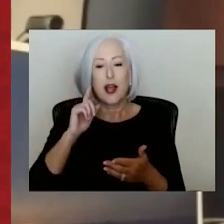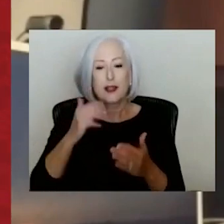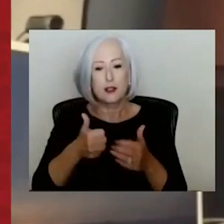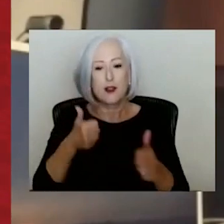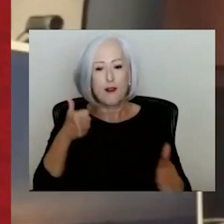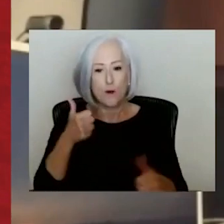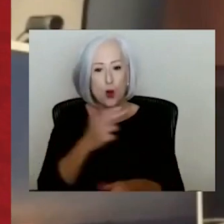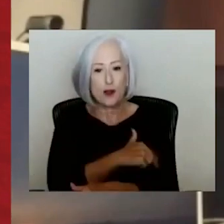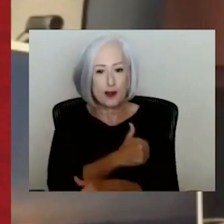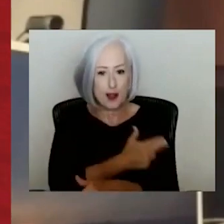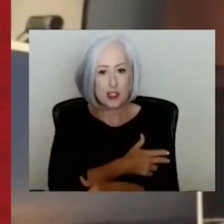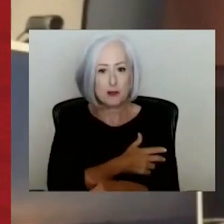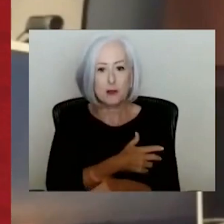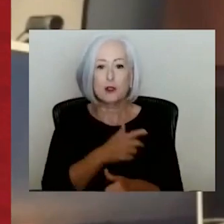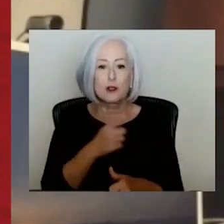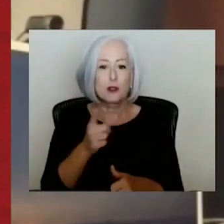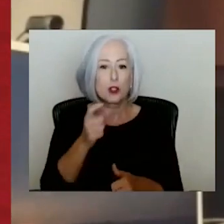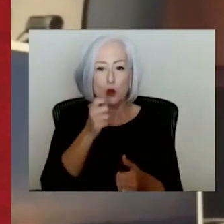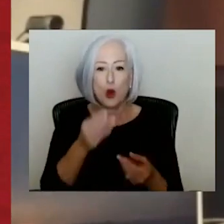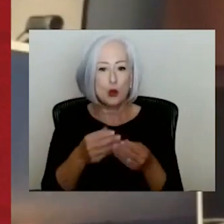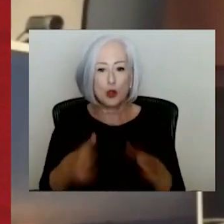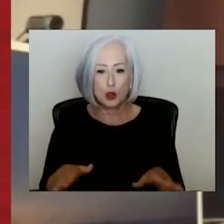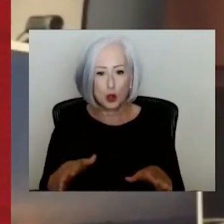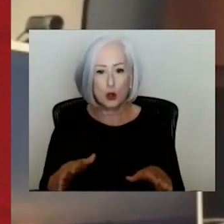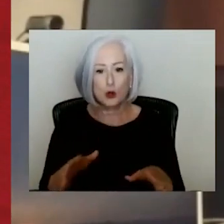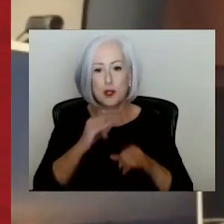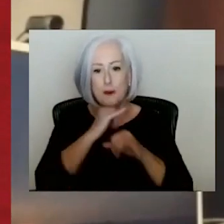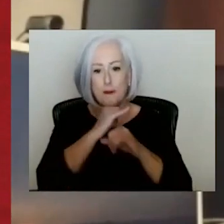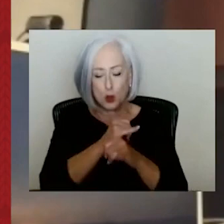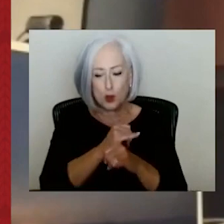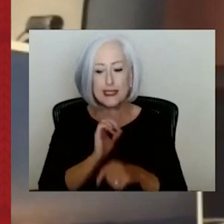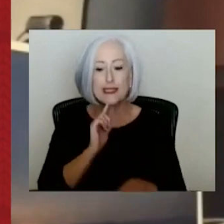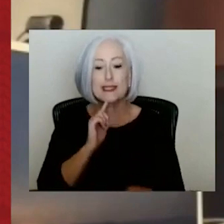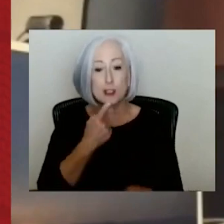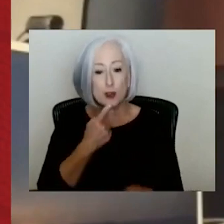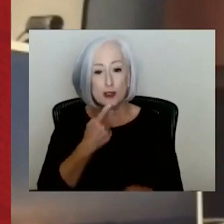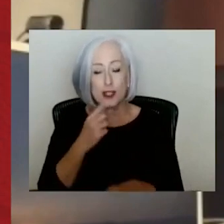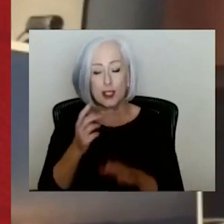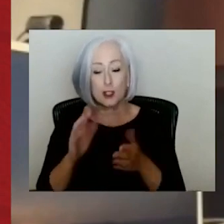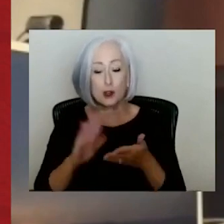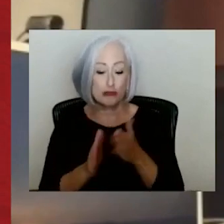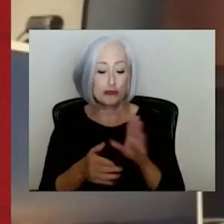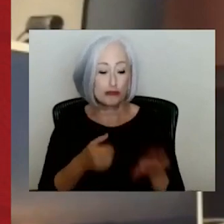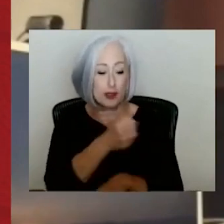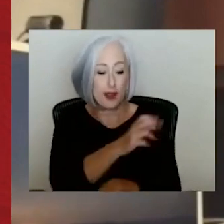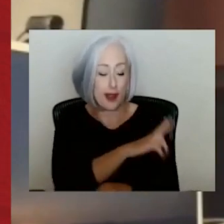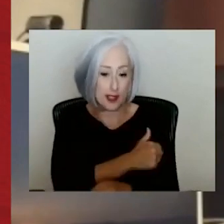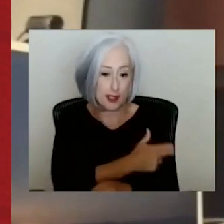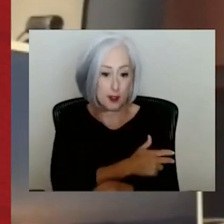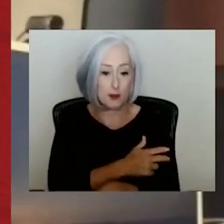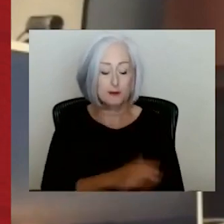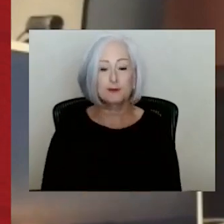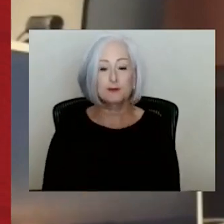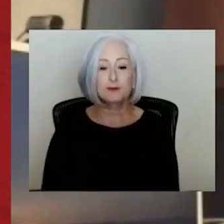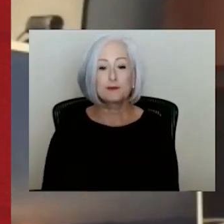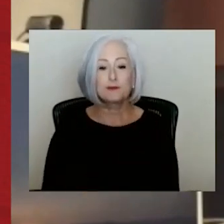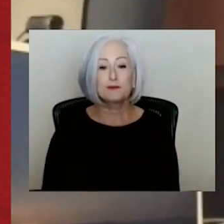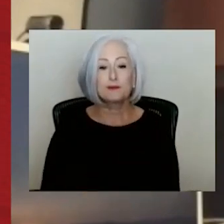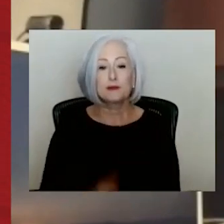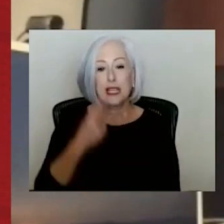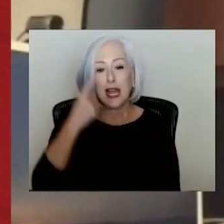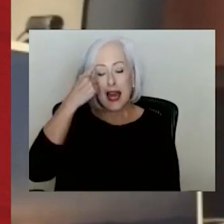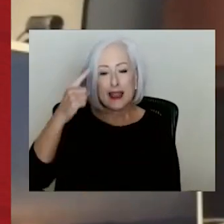your immunity to be seriously ill or hospitalized at this stage. Having said that, I do believe this